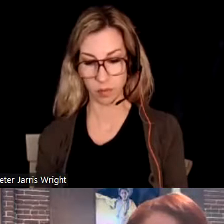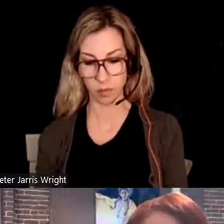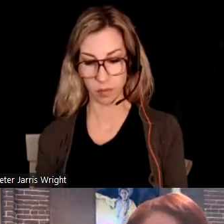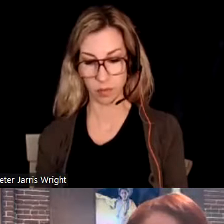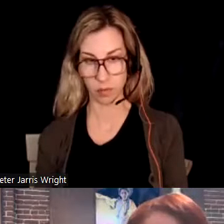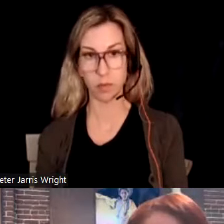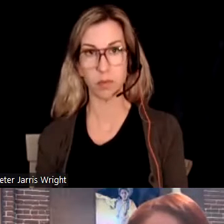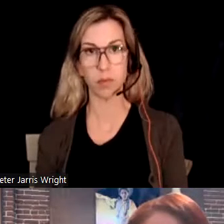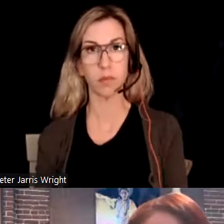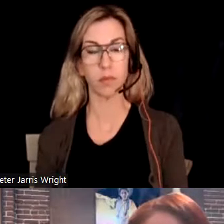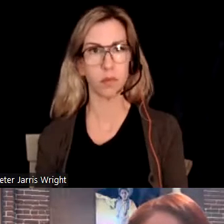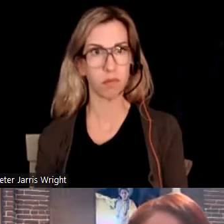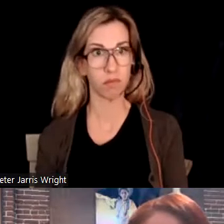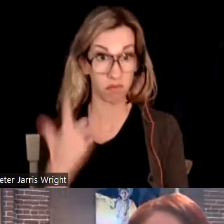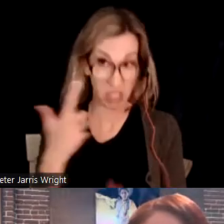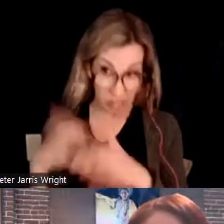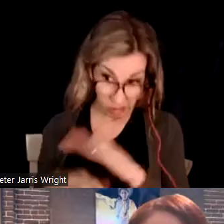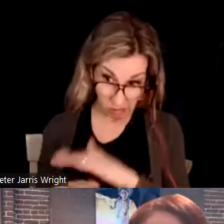Did she come in, Rebecca?